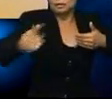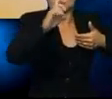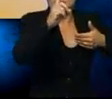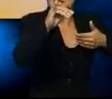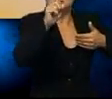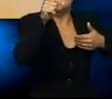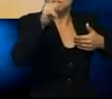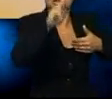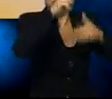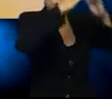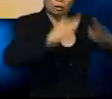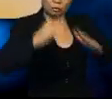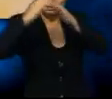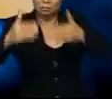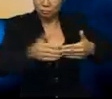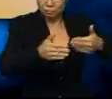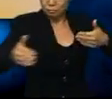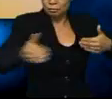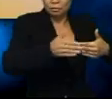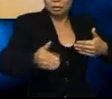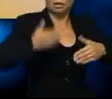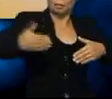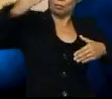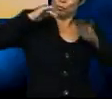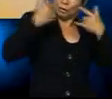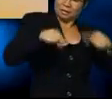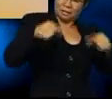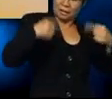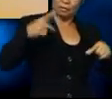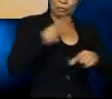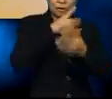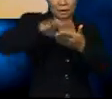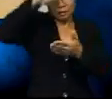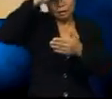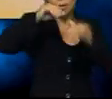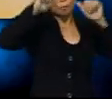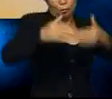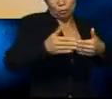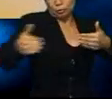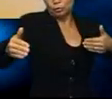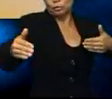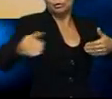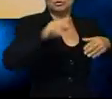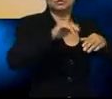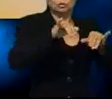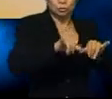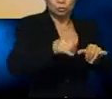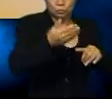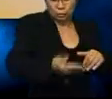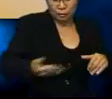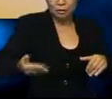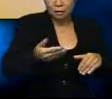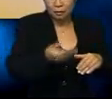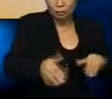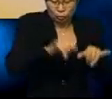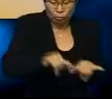Which is the distance comparison between two houses. In our previous games, we learned that it is possible to improvise